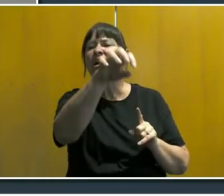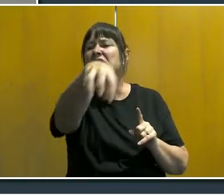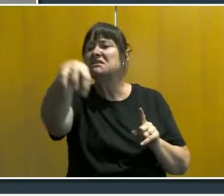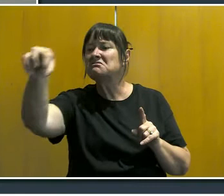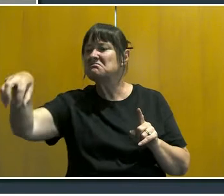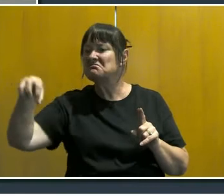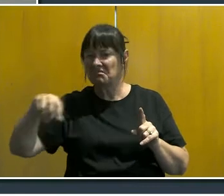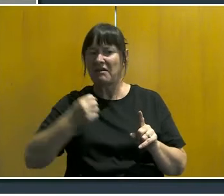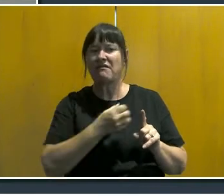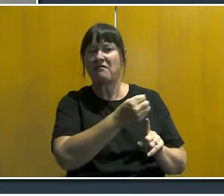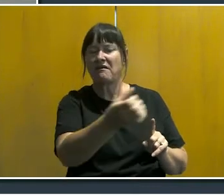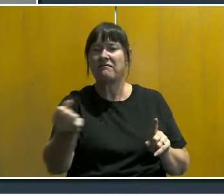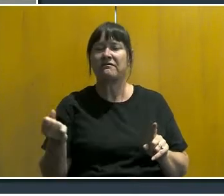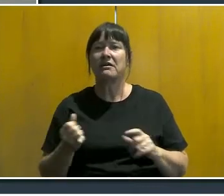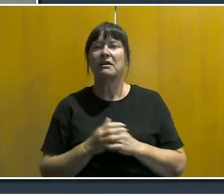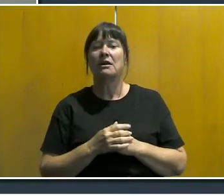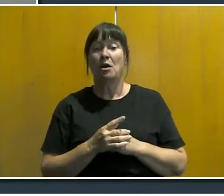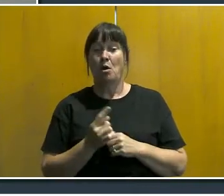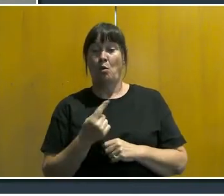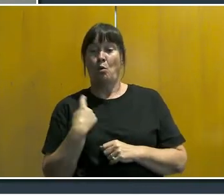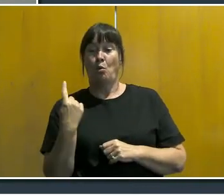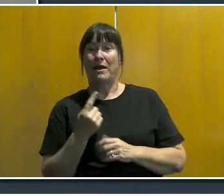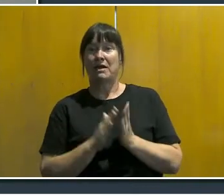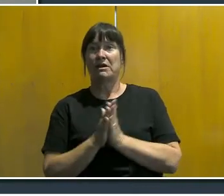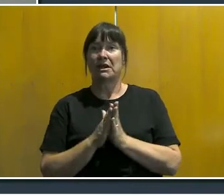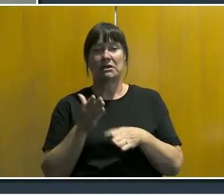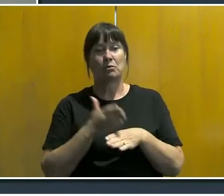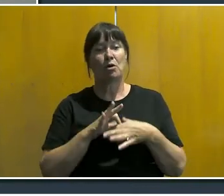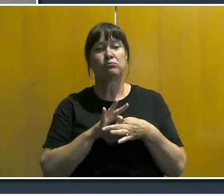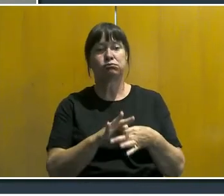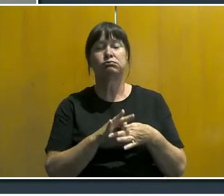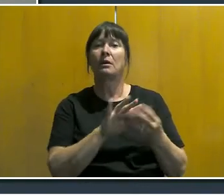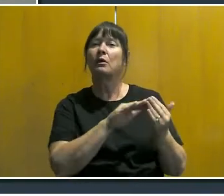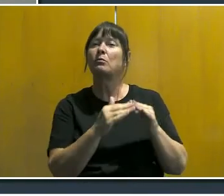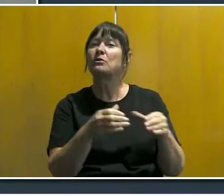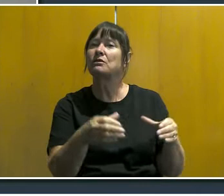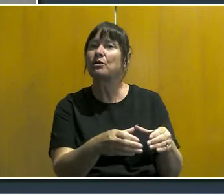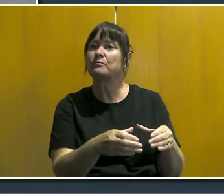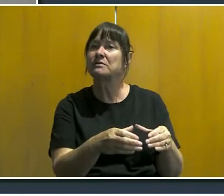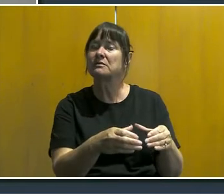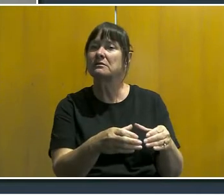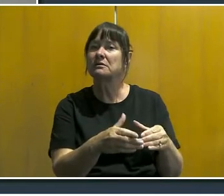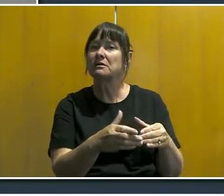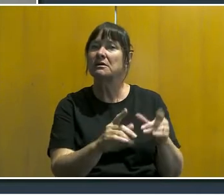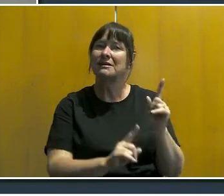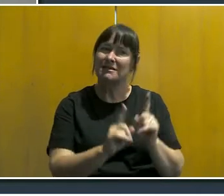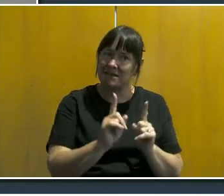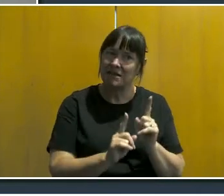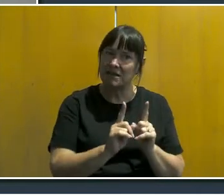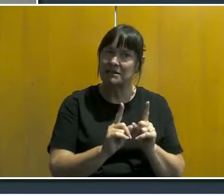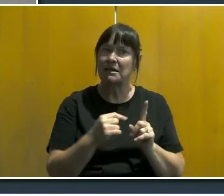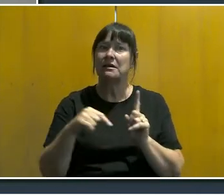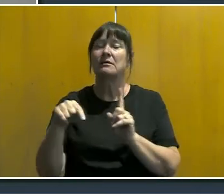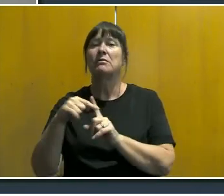around the region, and one of the things we're keen to do is actually work with the community groups in the cities, the TAs and the regional